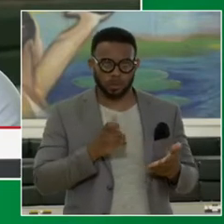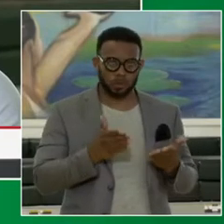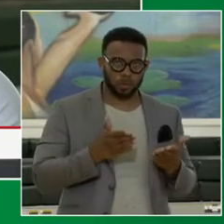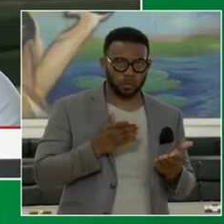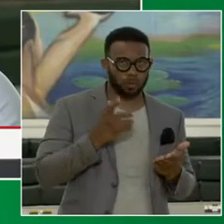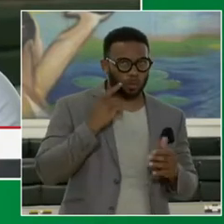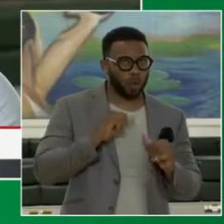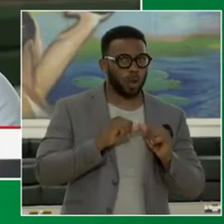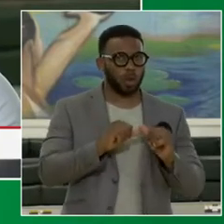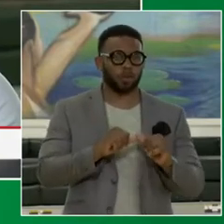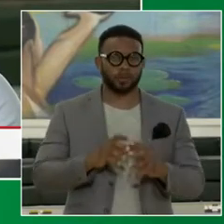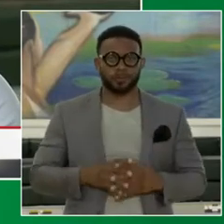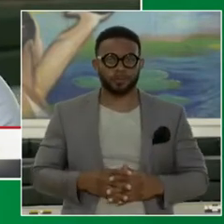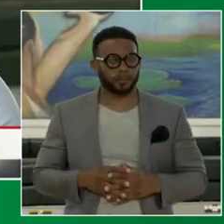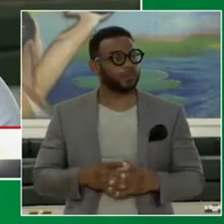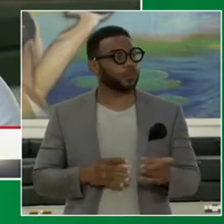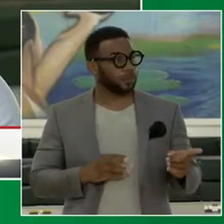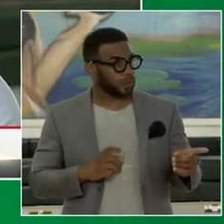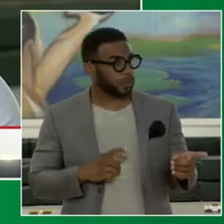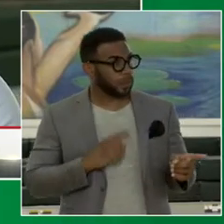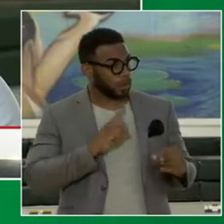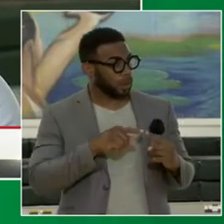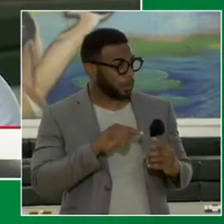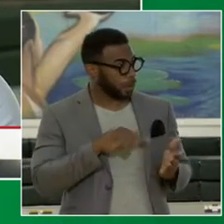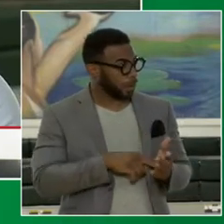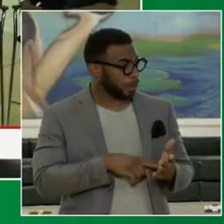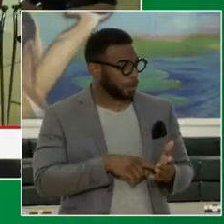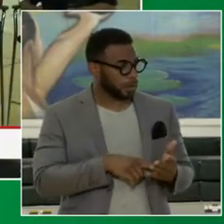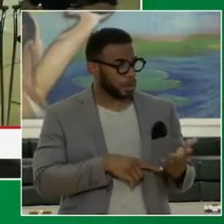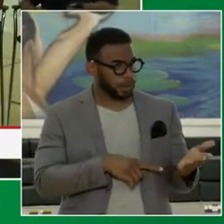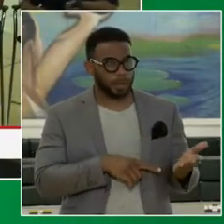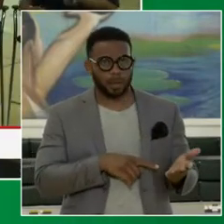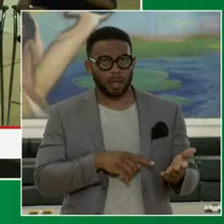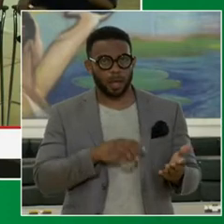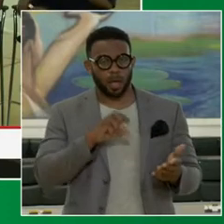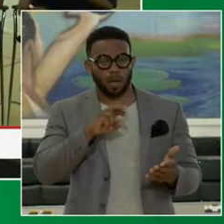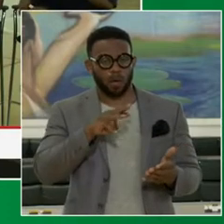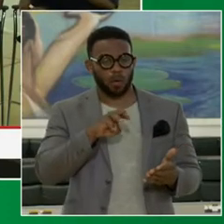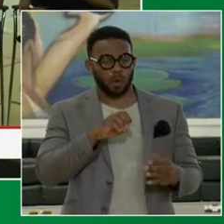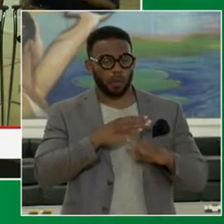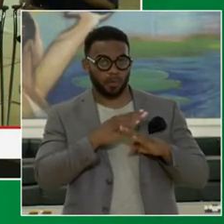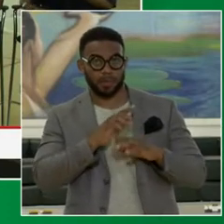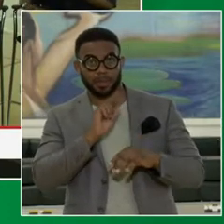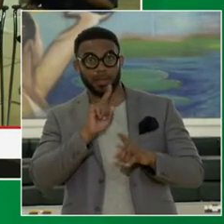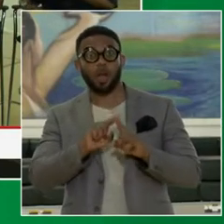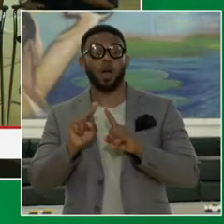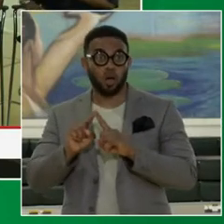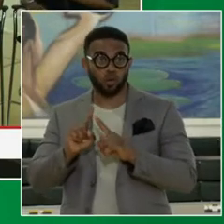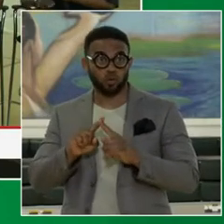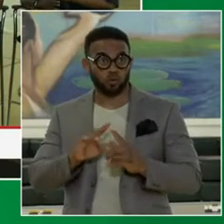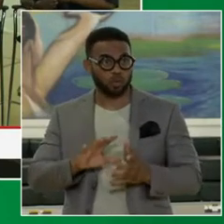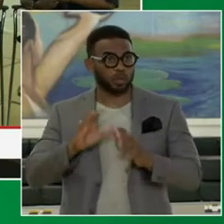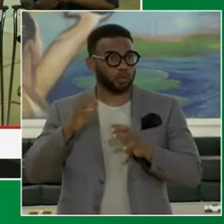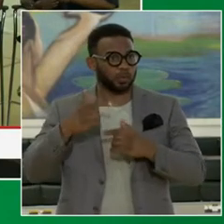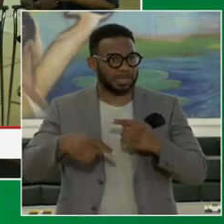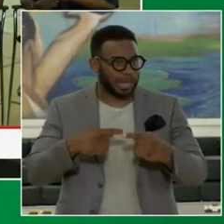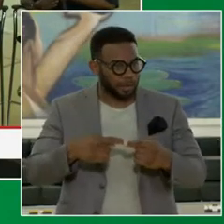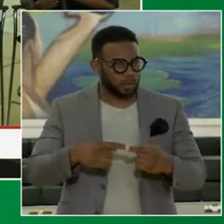for longer-term arrangements. Well, and as we talk about sort of violence prevention, this is also intended to disrupt the